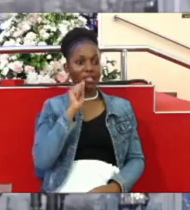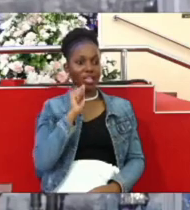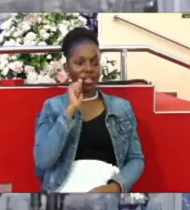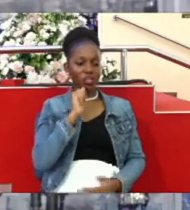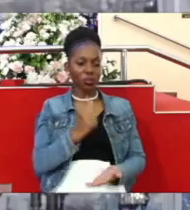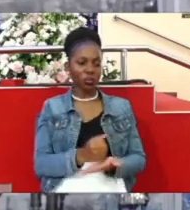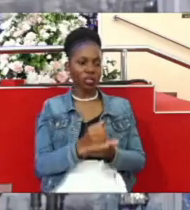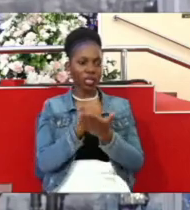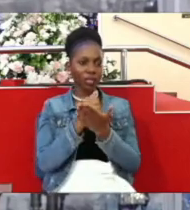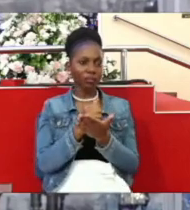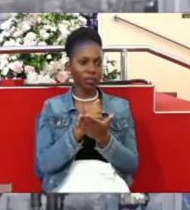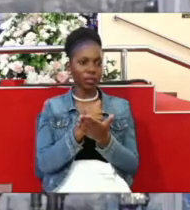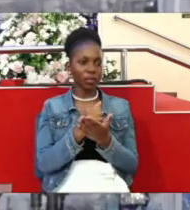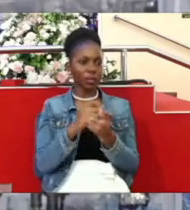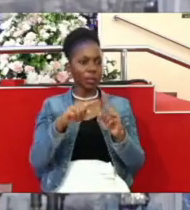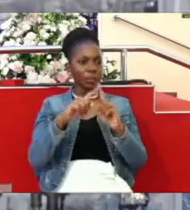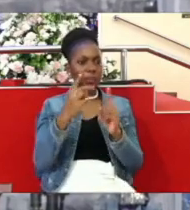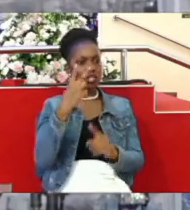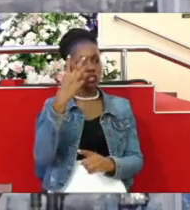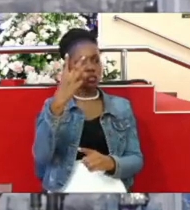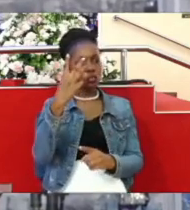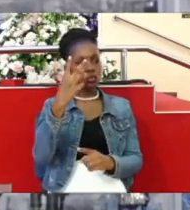But 2 weeks before my wedding,